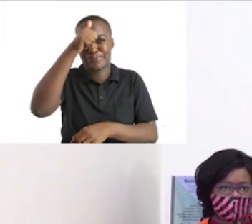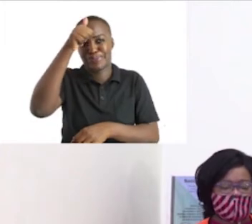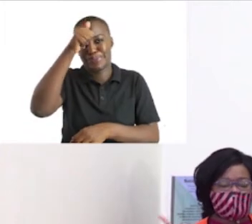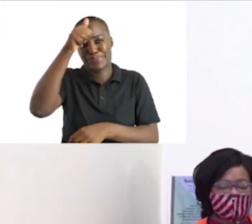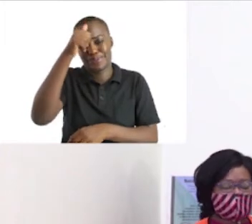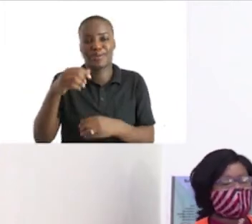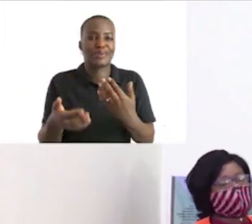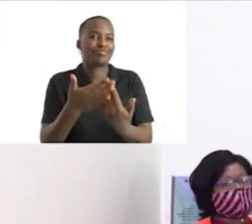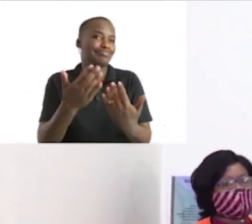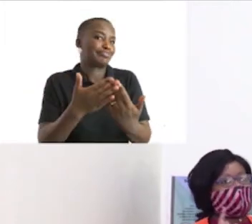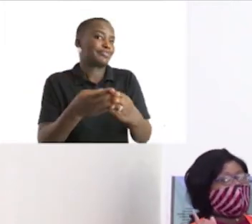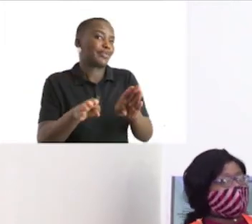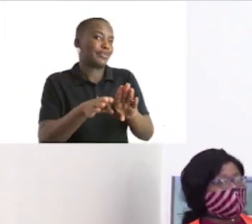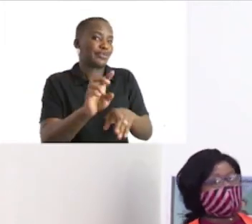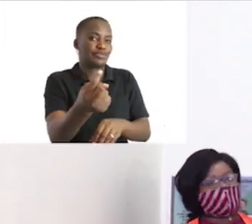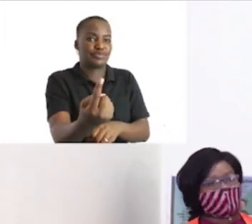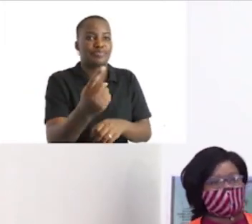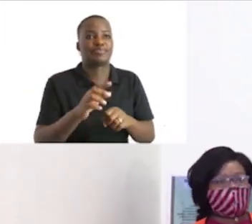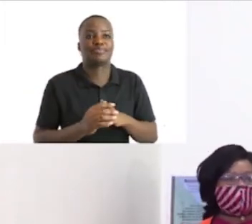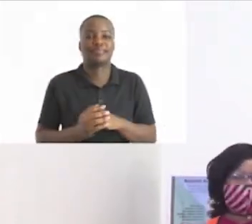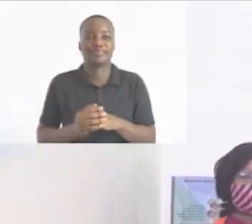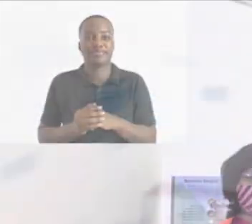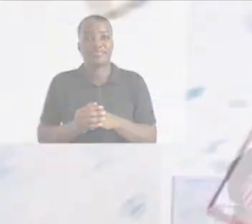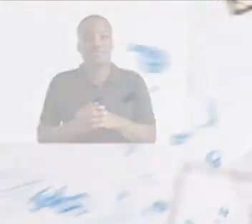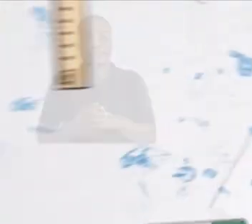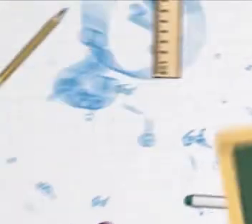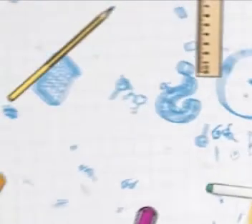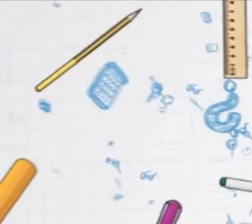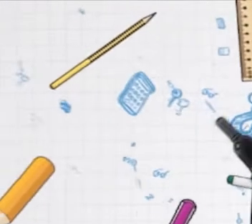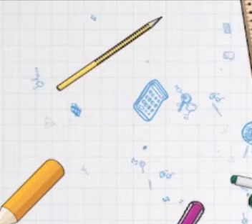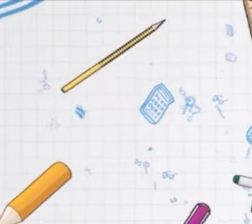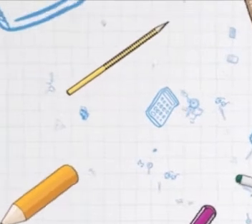the sums for this exercise by yourself.